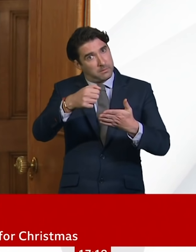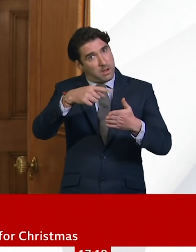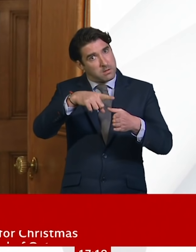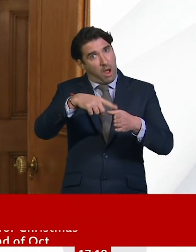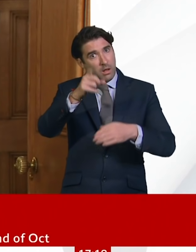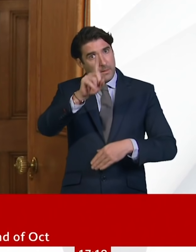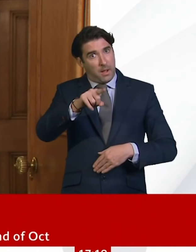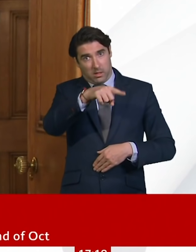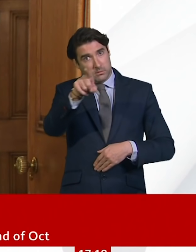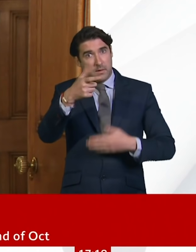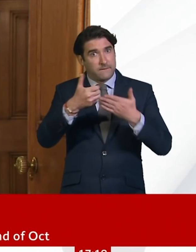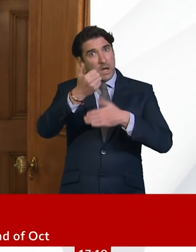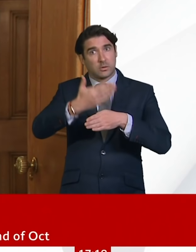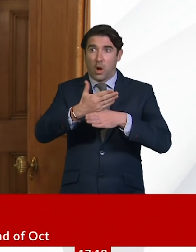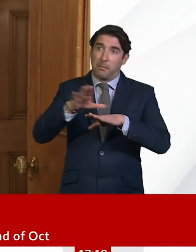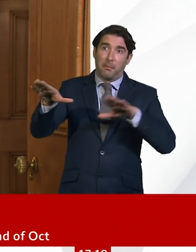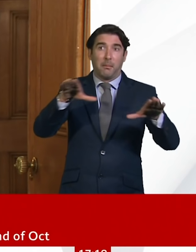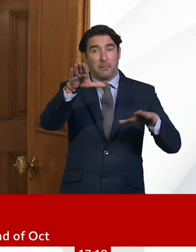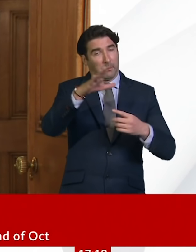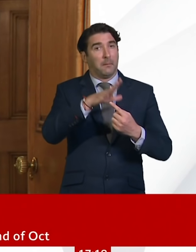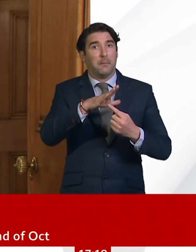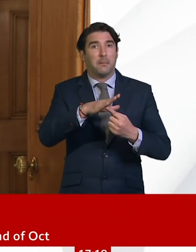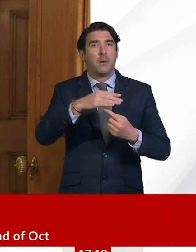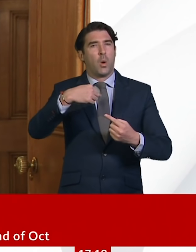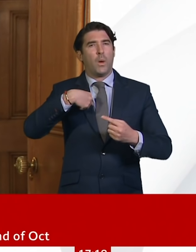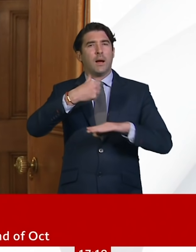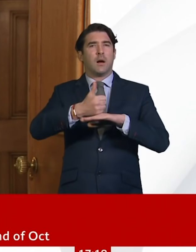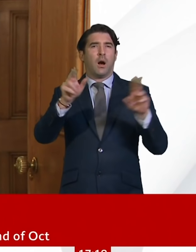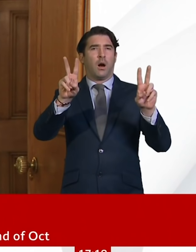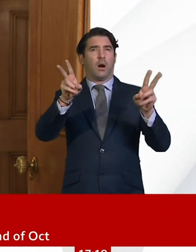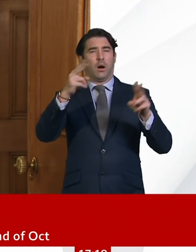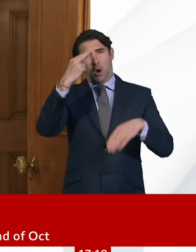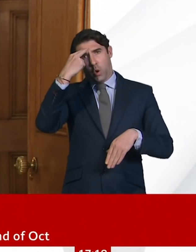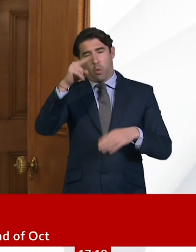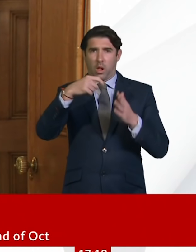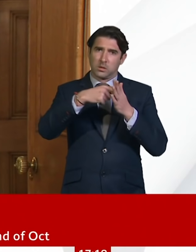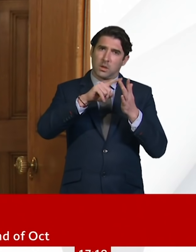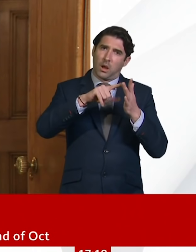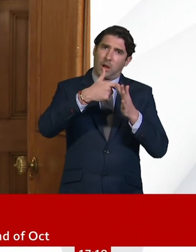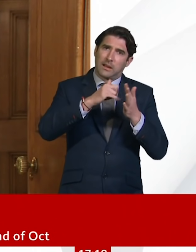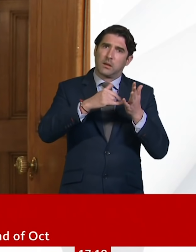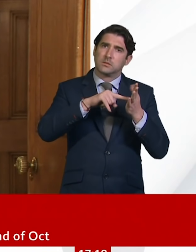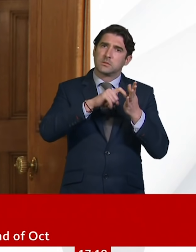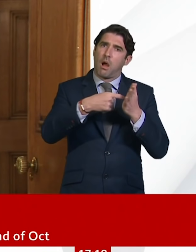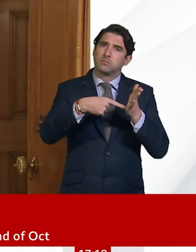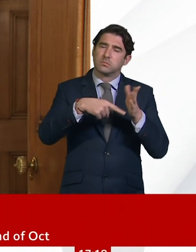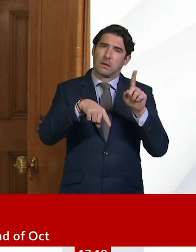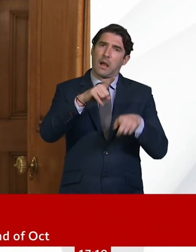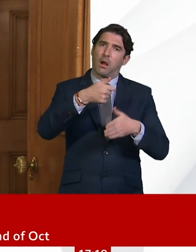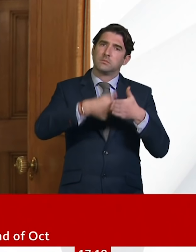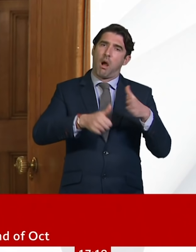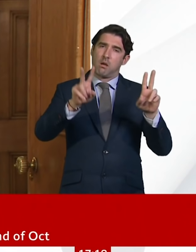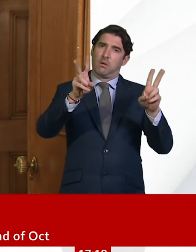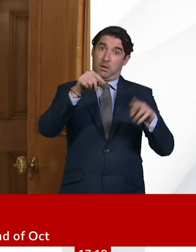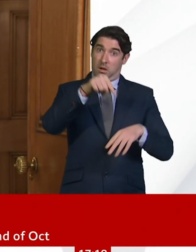jobs wherever we possibly can. That's why we've launched the Kickstart plan, £2 billion Kickstart plan, to give people